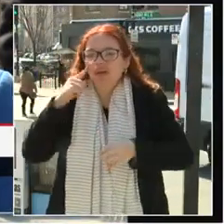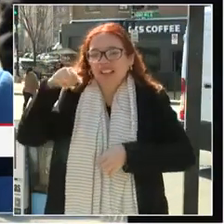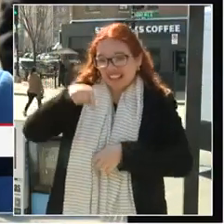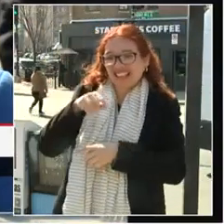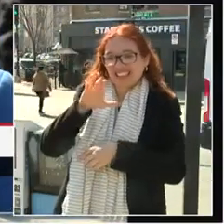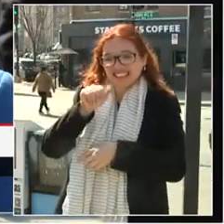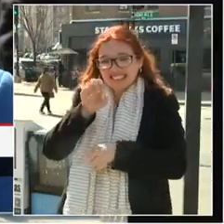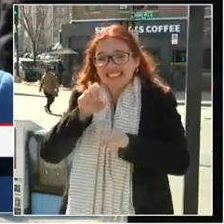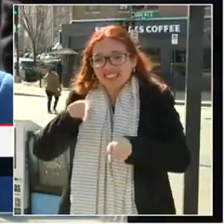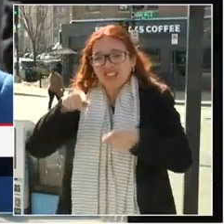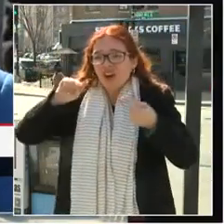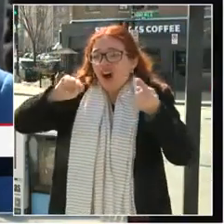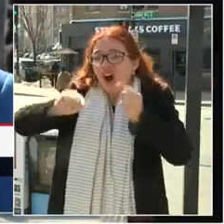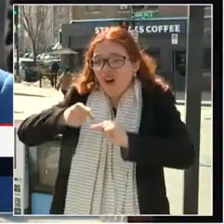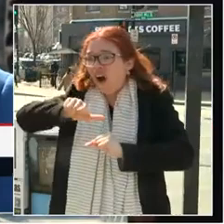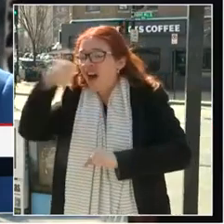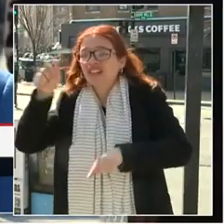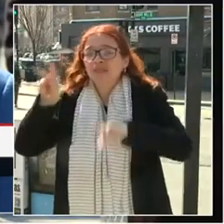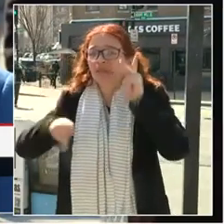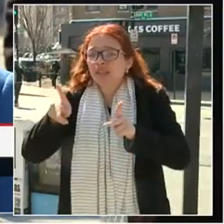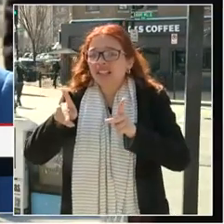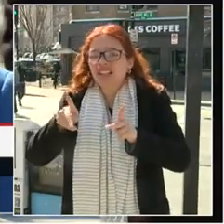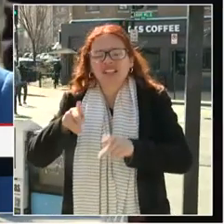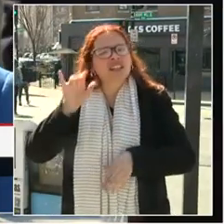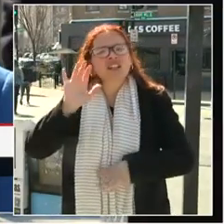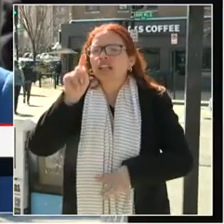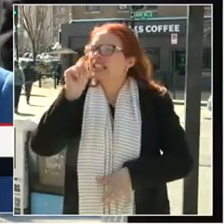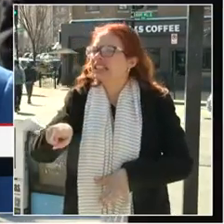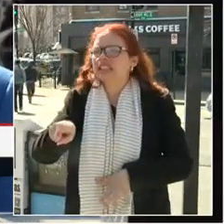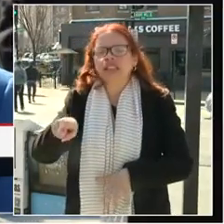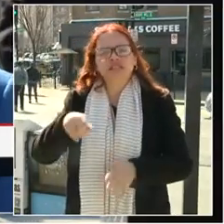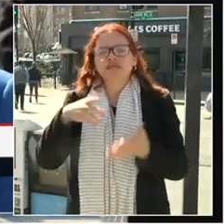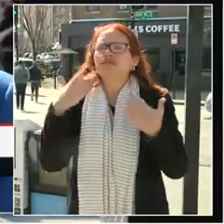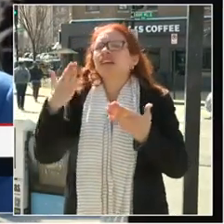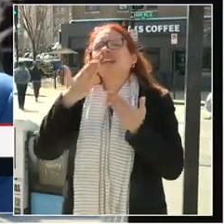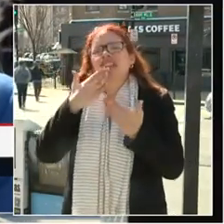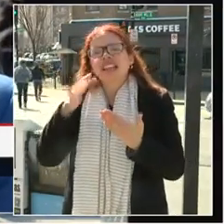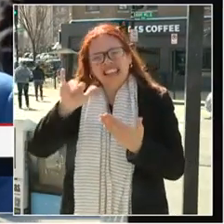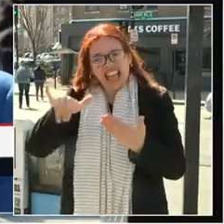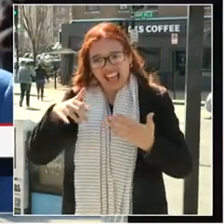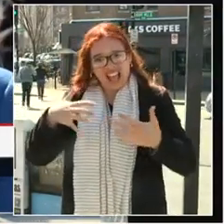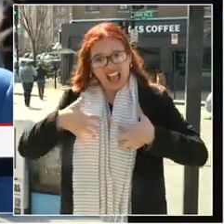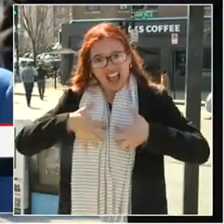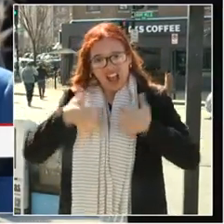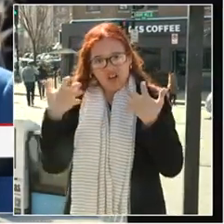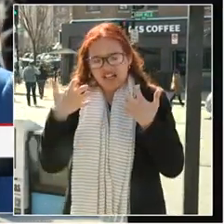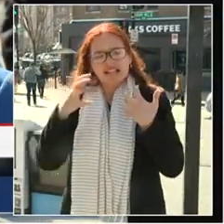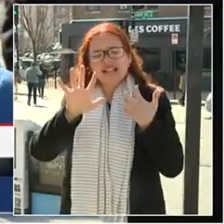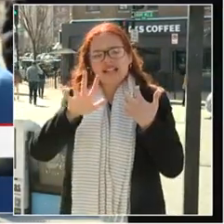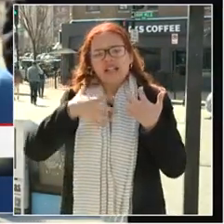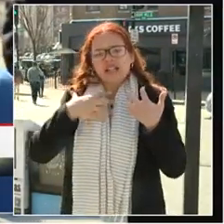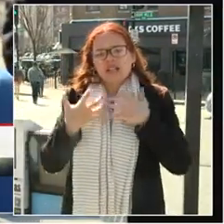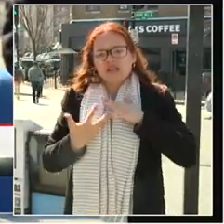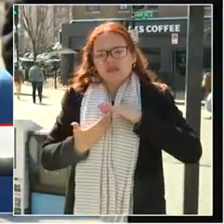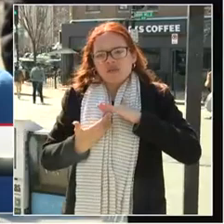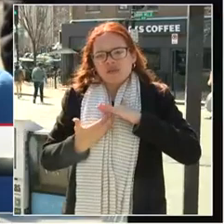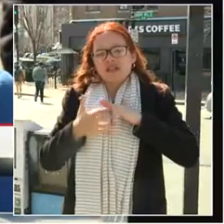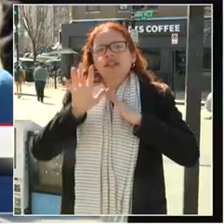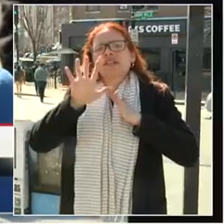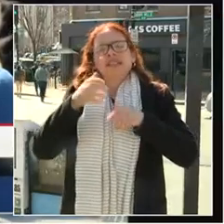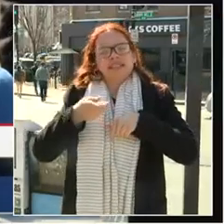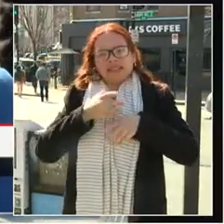street. But I'm going to take that anger, thank you, and I'm going to channel it, and I'm going to work with the mayor and the chief and all these people back